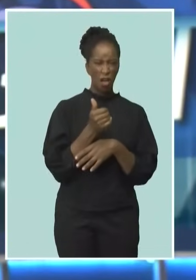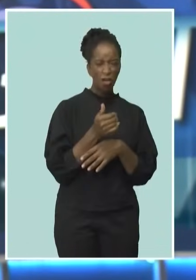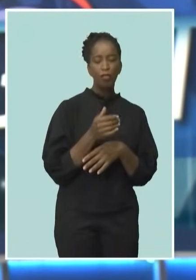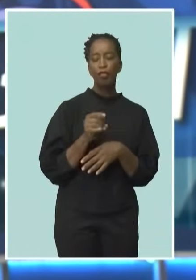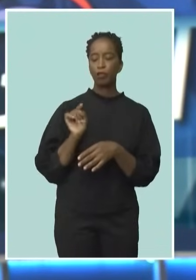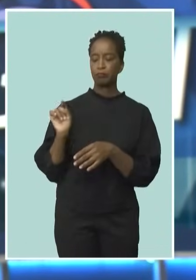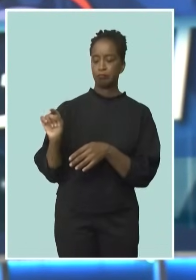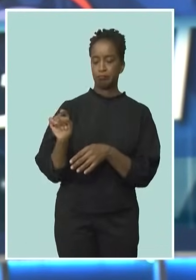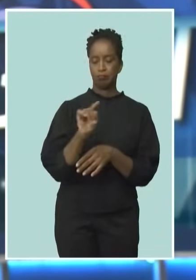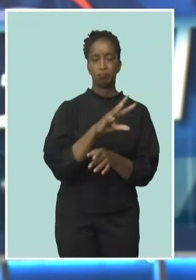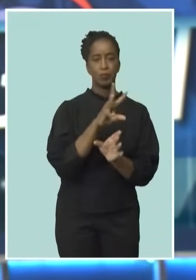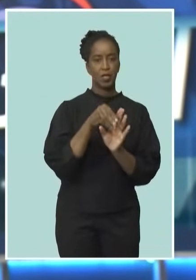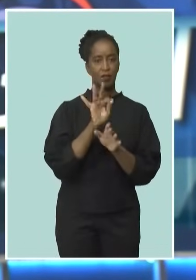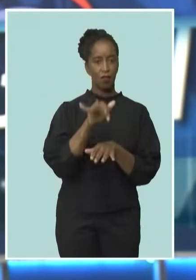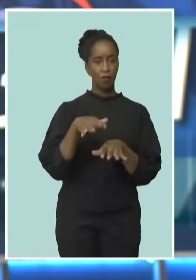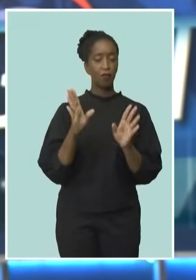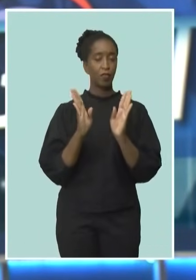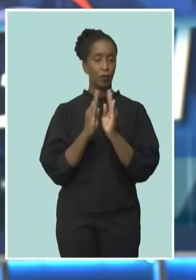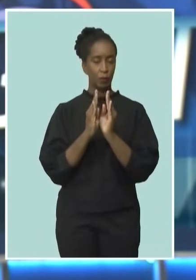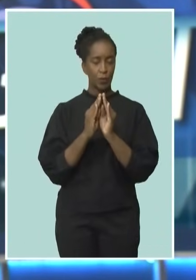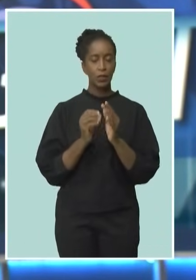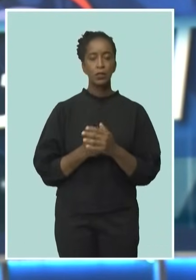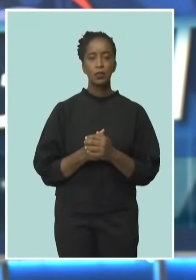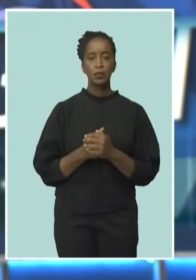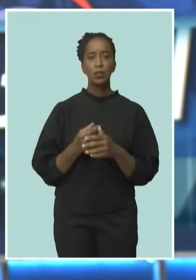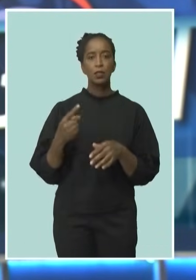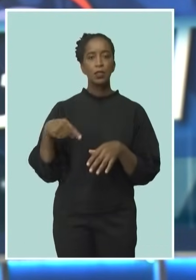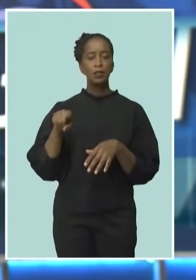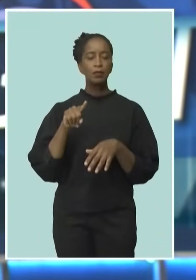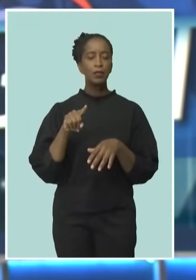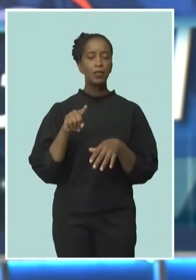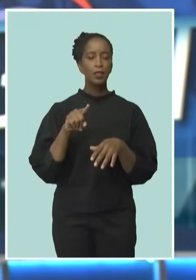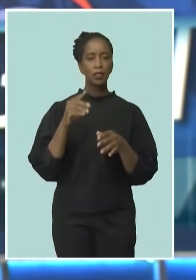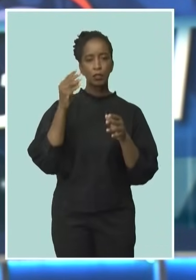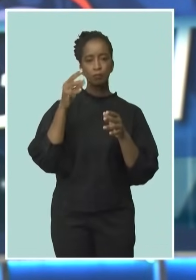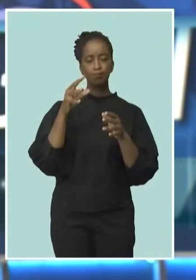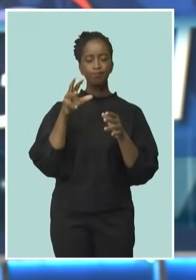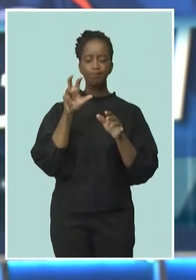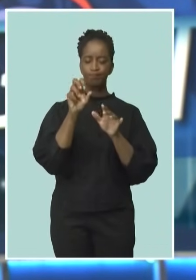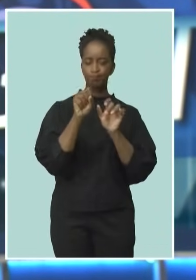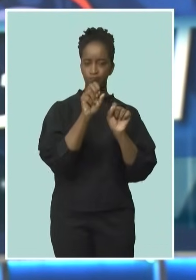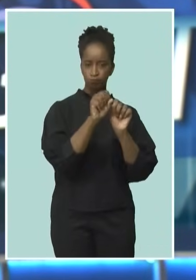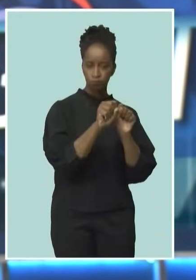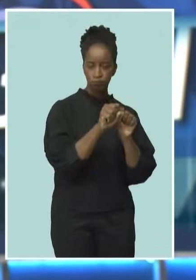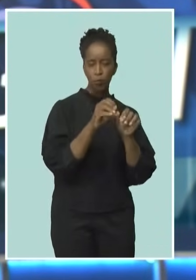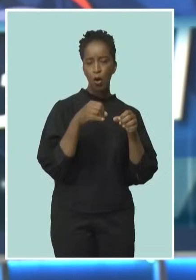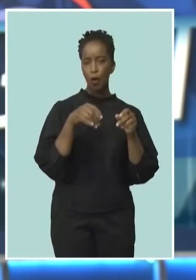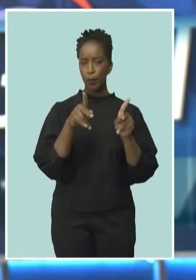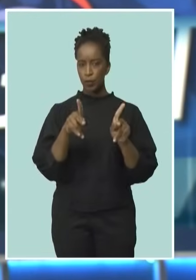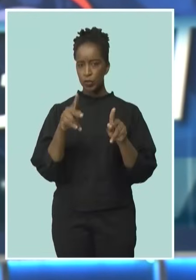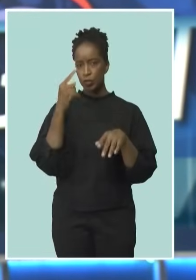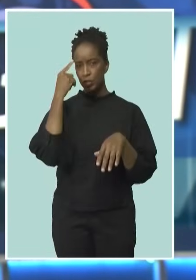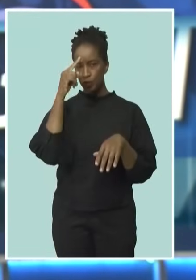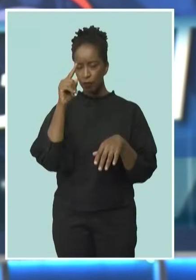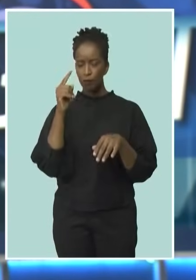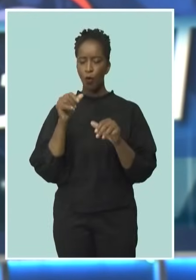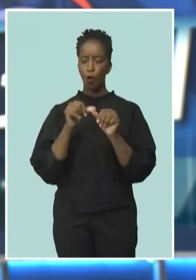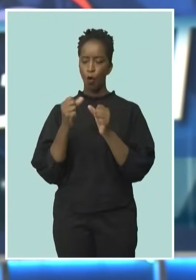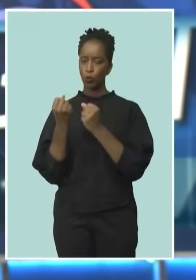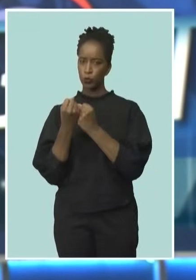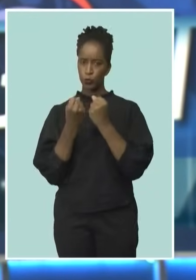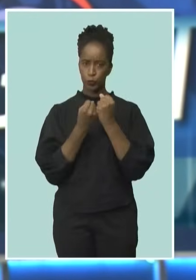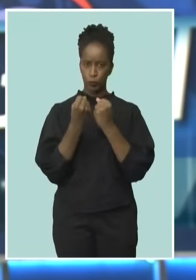projects, and identified opportunities to strengthen implementation and ensure continued alignment with